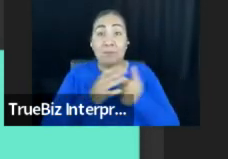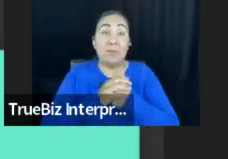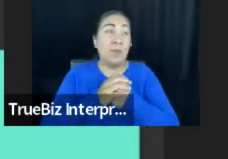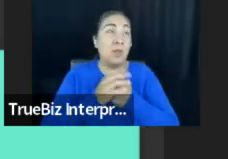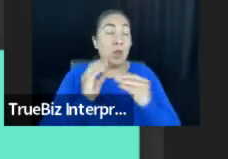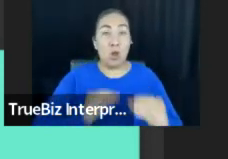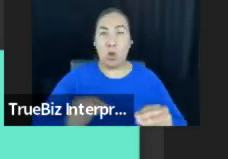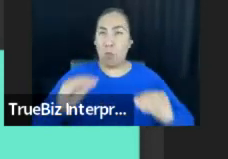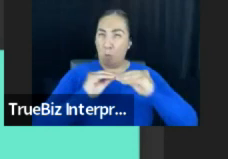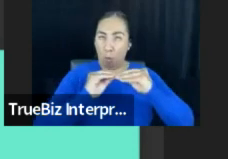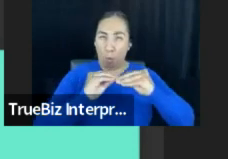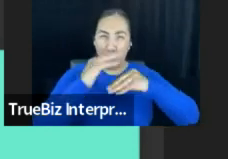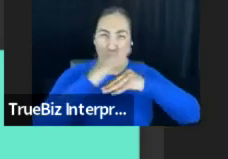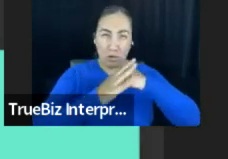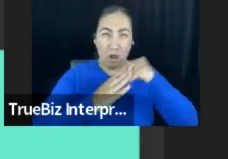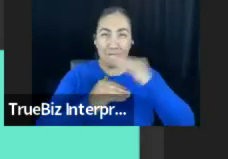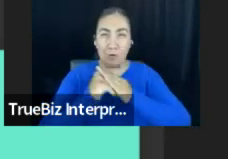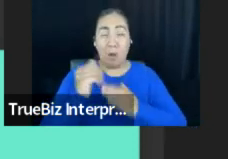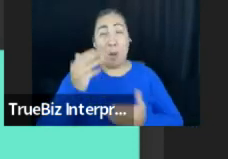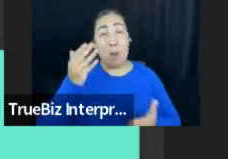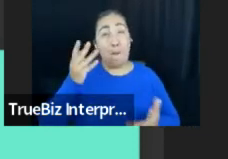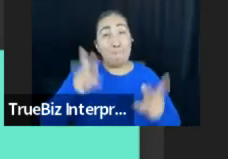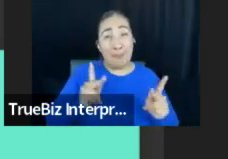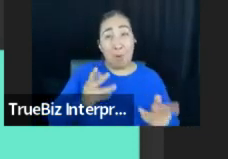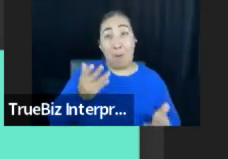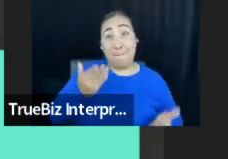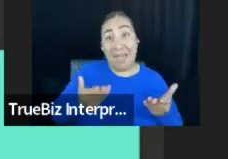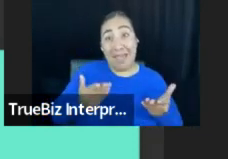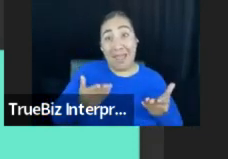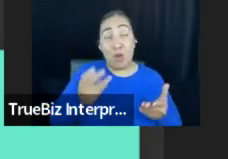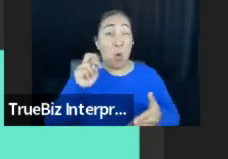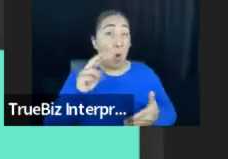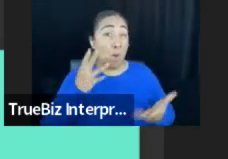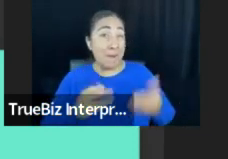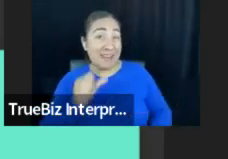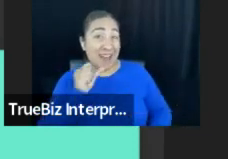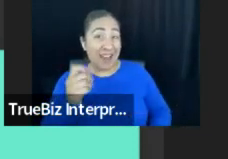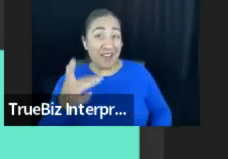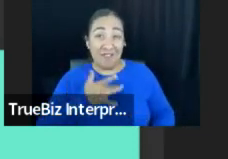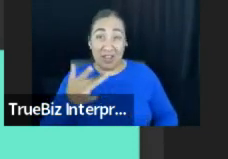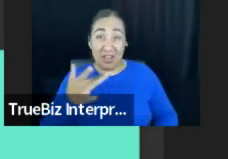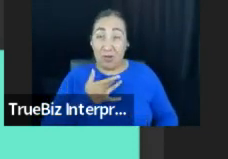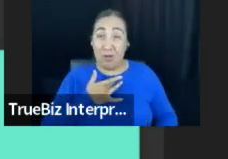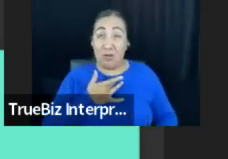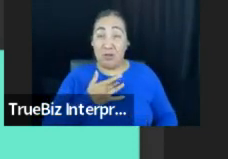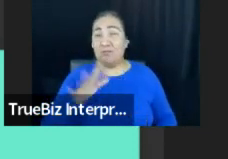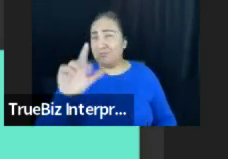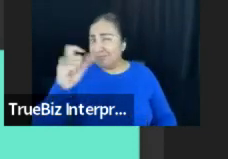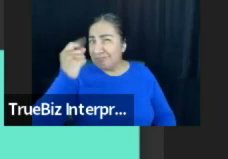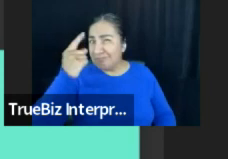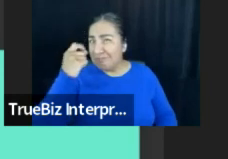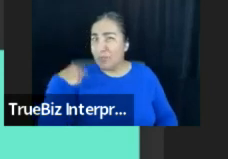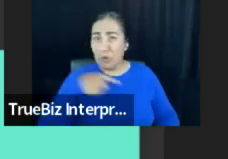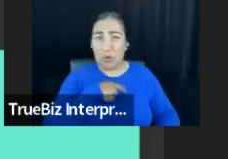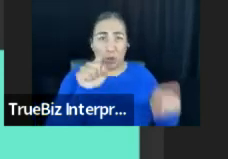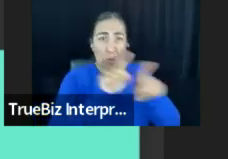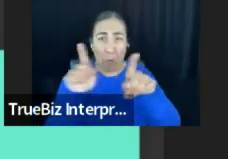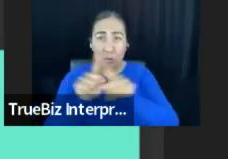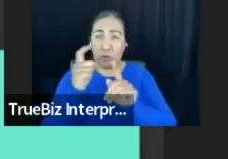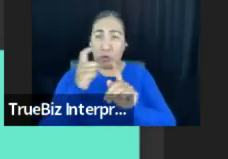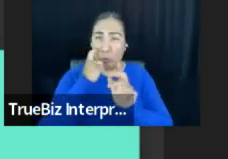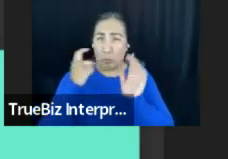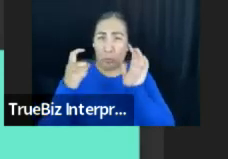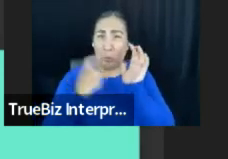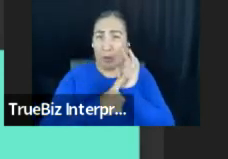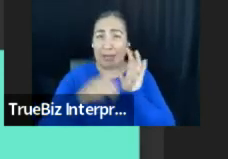more comfortable people may or may not feel. And of course, we also recognize that this is centuries